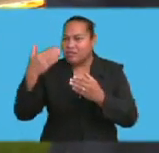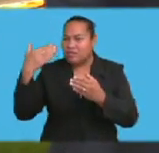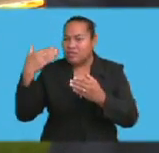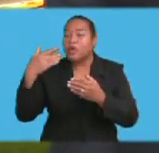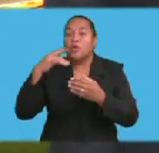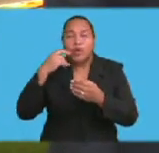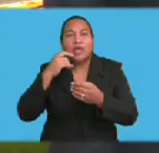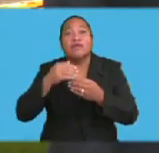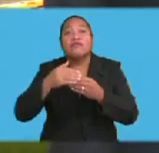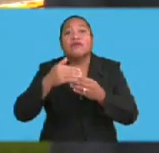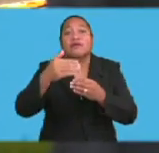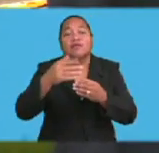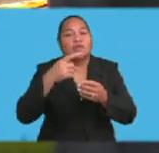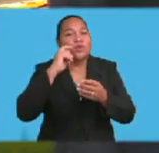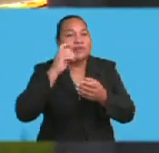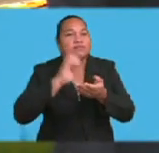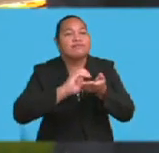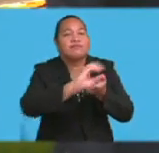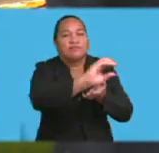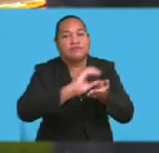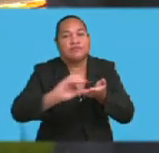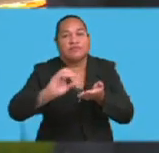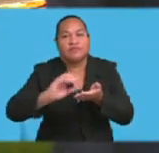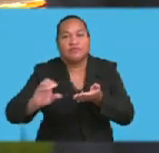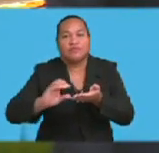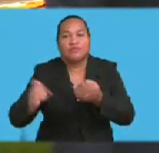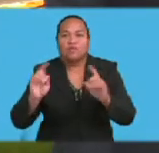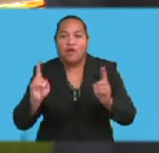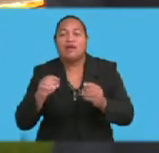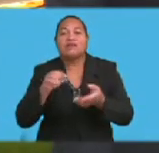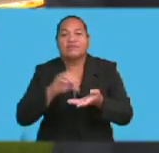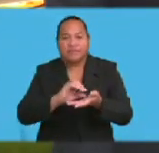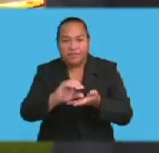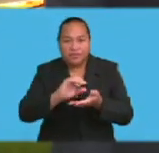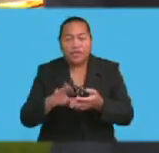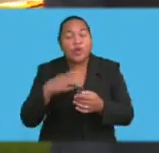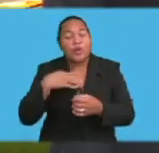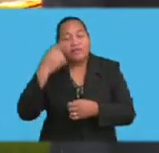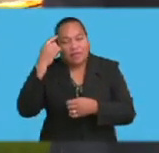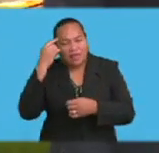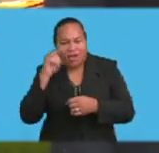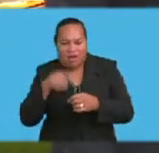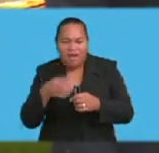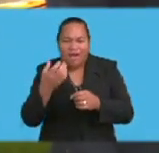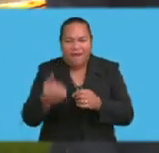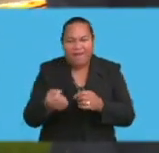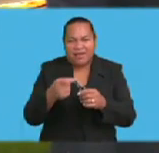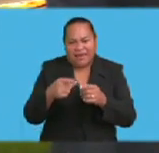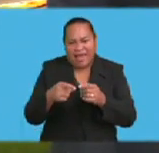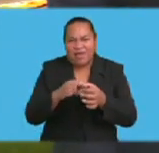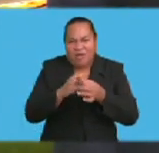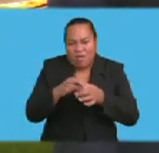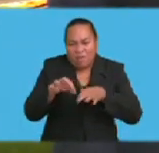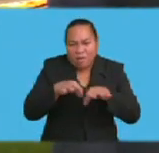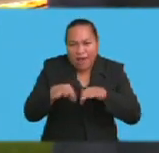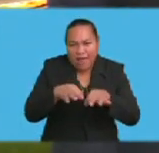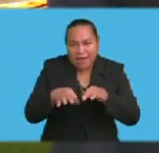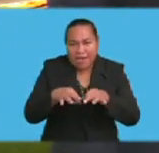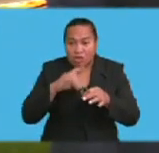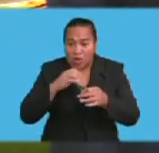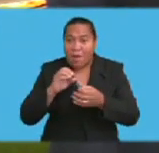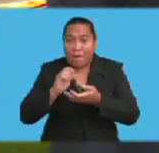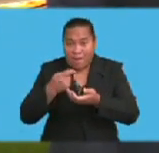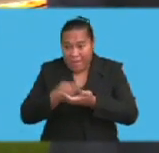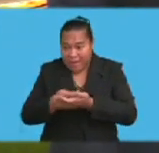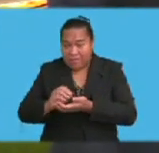distribution. At this stage, Madam Speaker, the fund's actuary is considering a formula for distribution of any surpluses, including